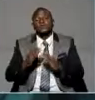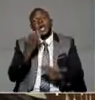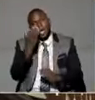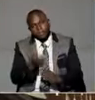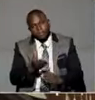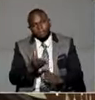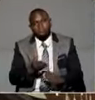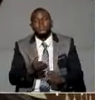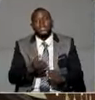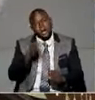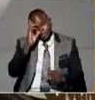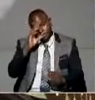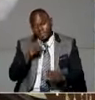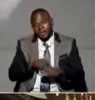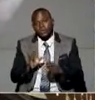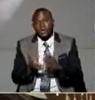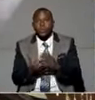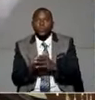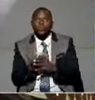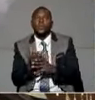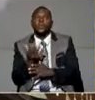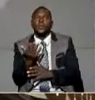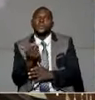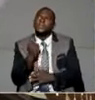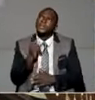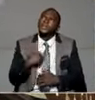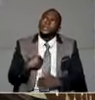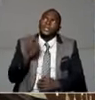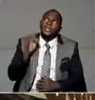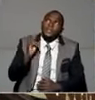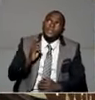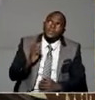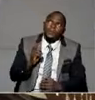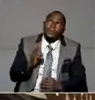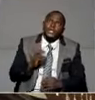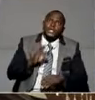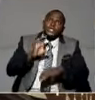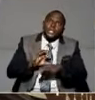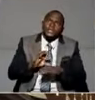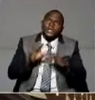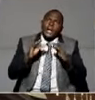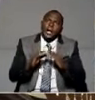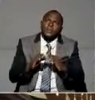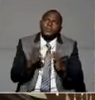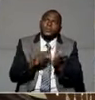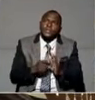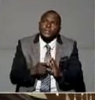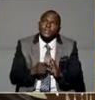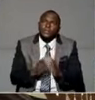something that I remember when I was growing up, I used to hear about the project, the church house project. But today it is up and